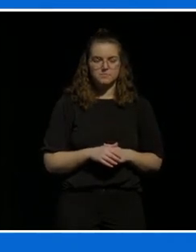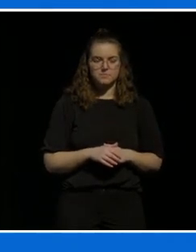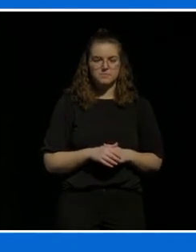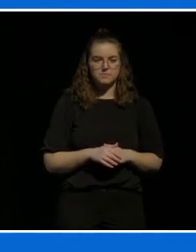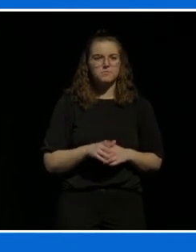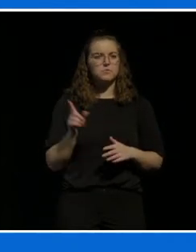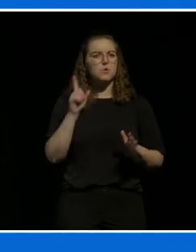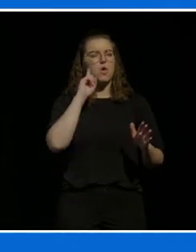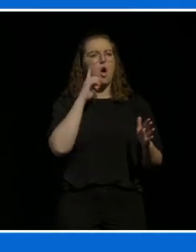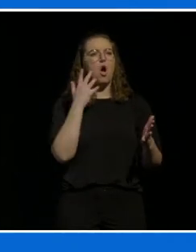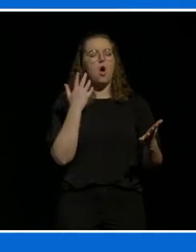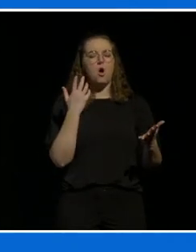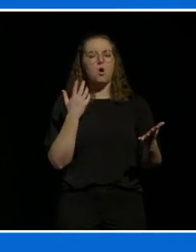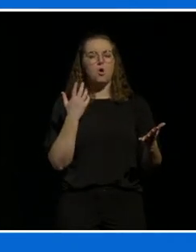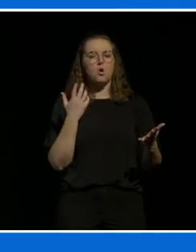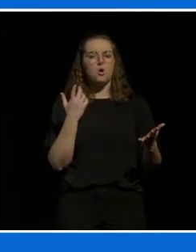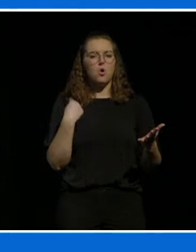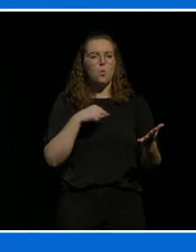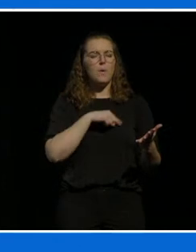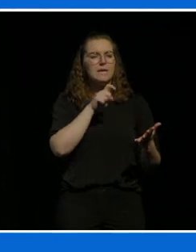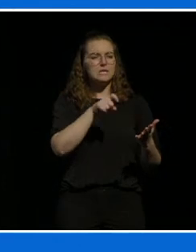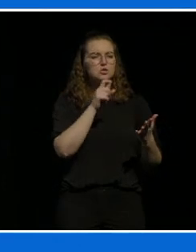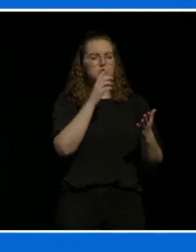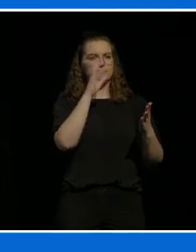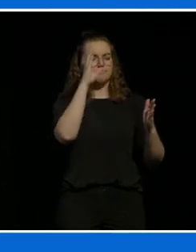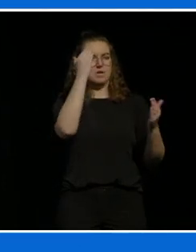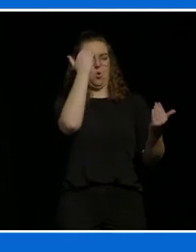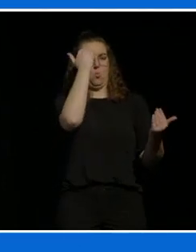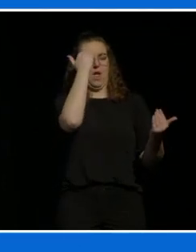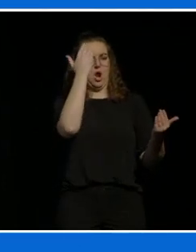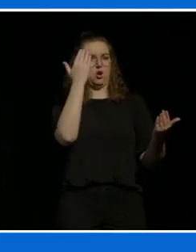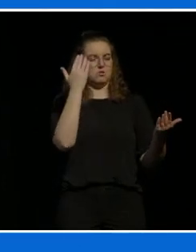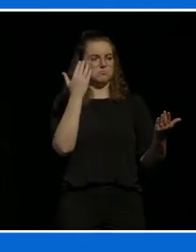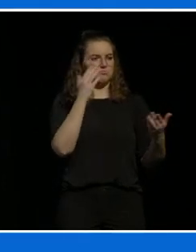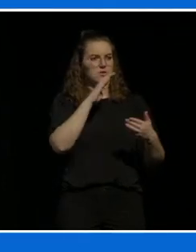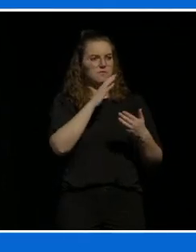you should be aware about the media you consume. But like while this sounds like good on